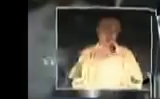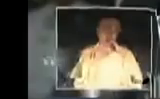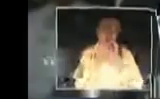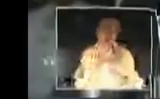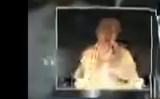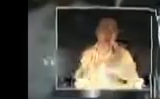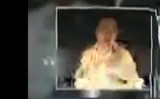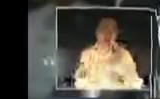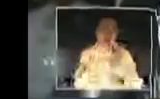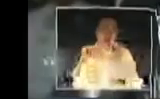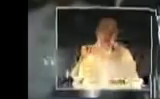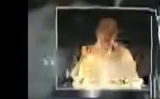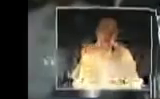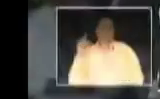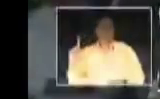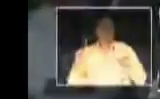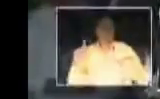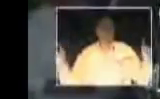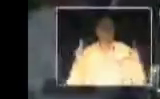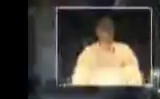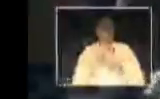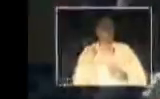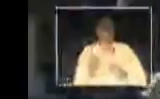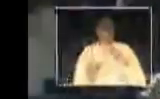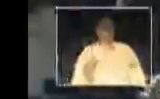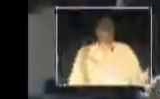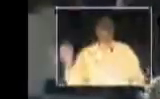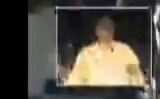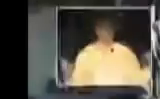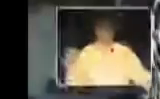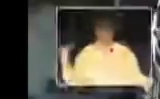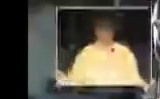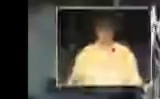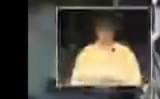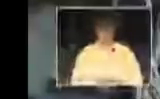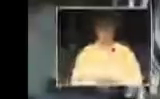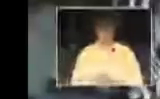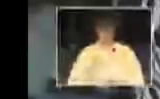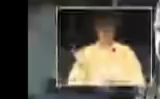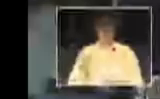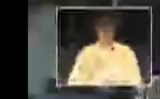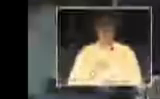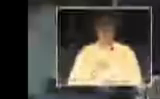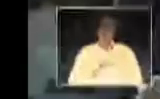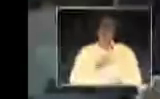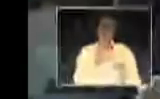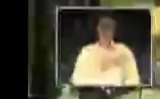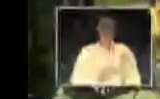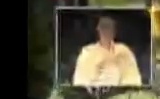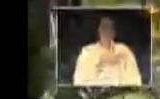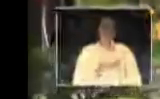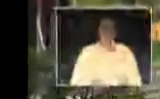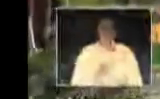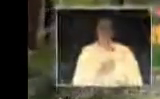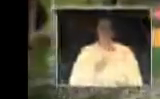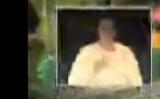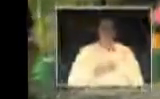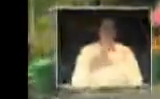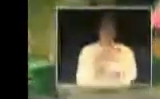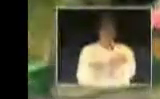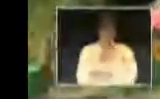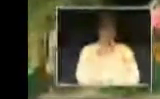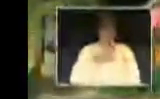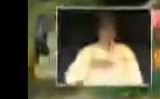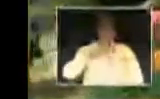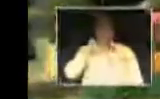entrepreneurship, volunteerism, and philanthropy. Another outstanding Jamaican, powerful woman,